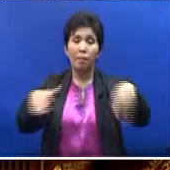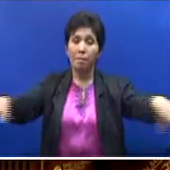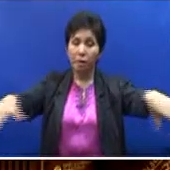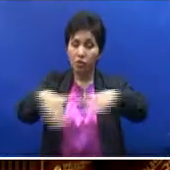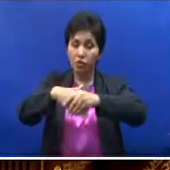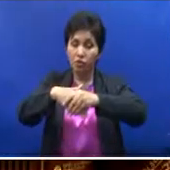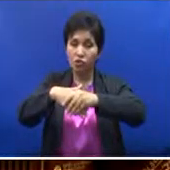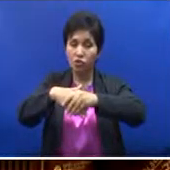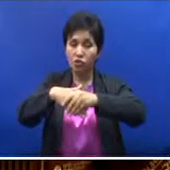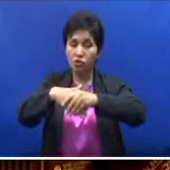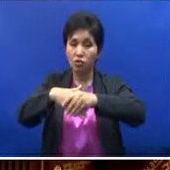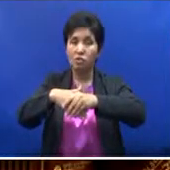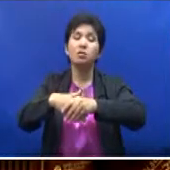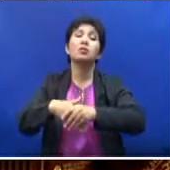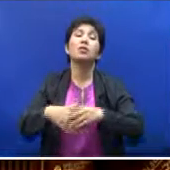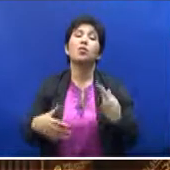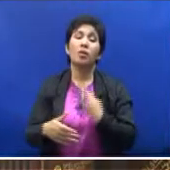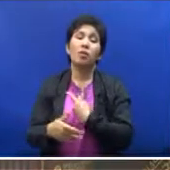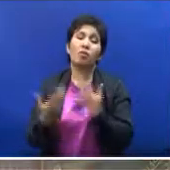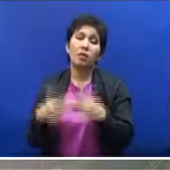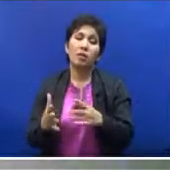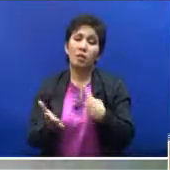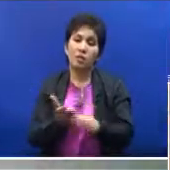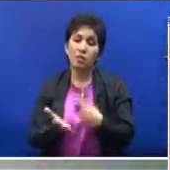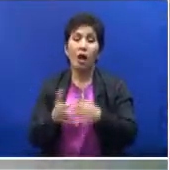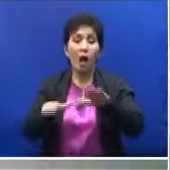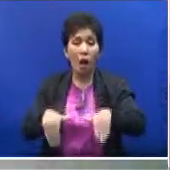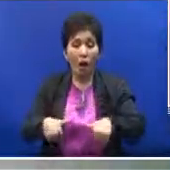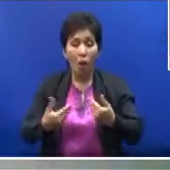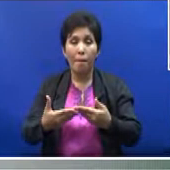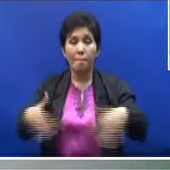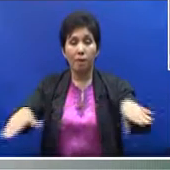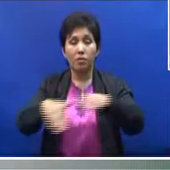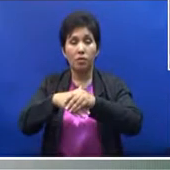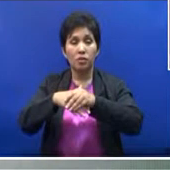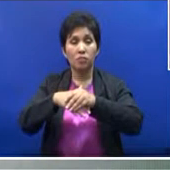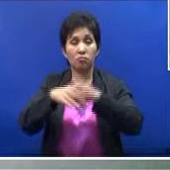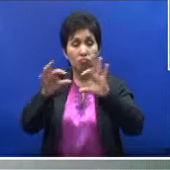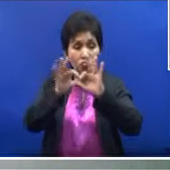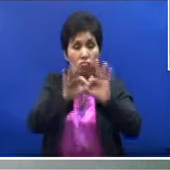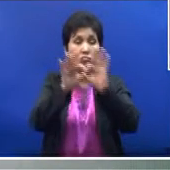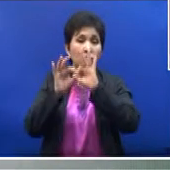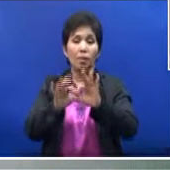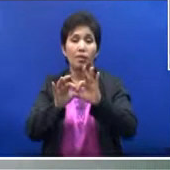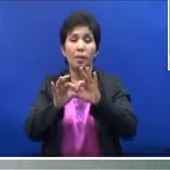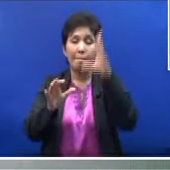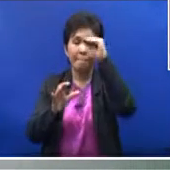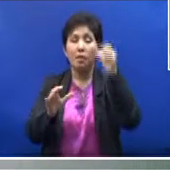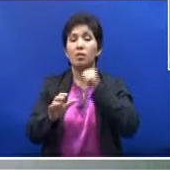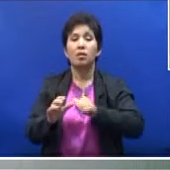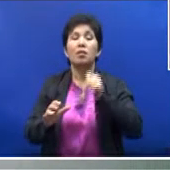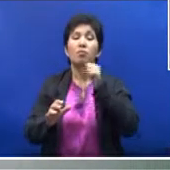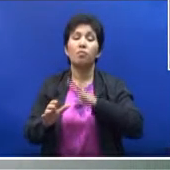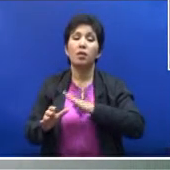and kinship. Just now we already discussed about how marriage unites a man and woman of adult